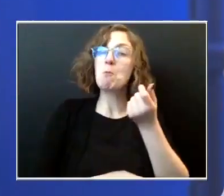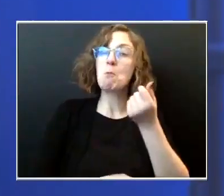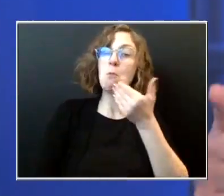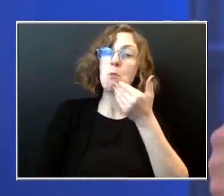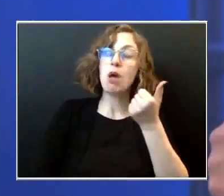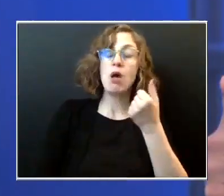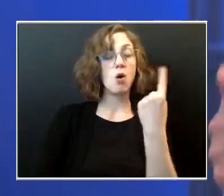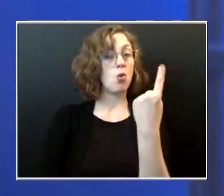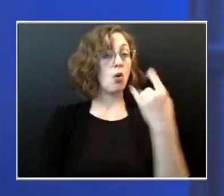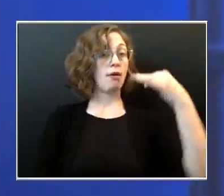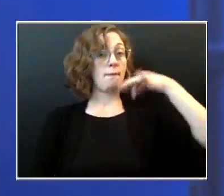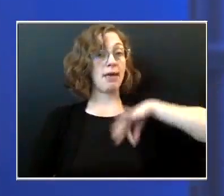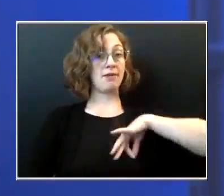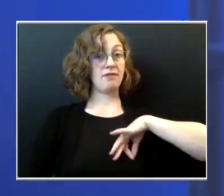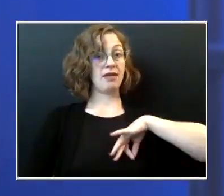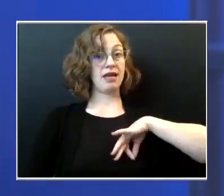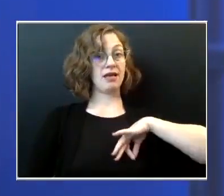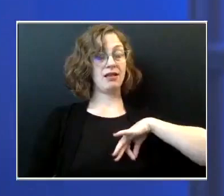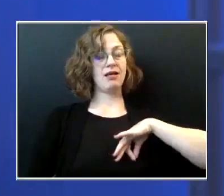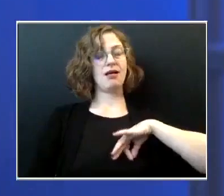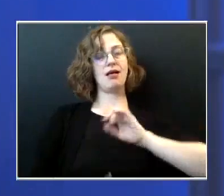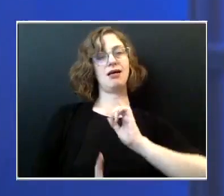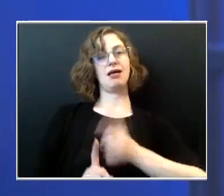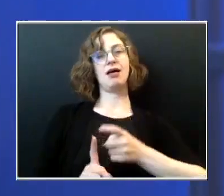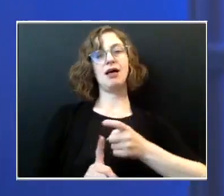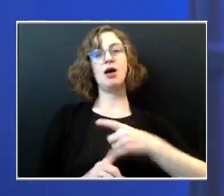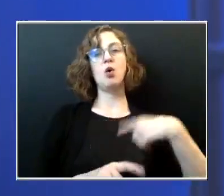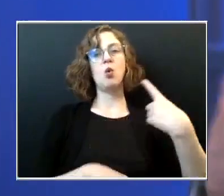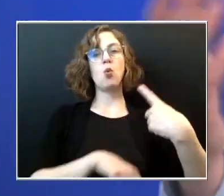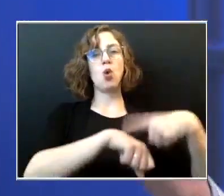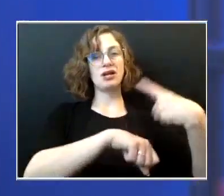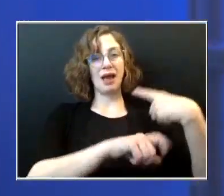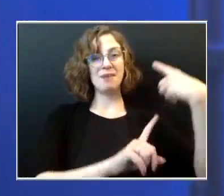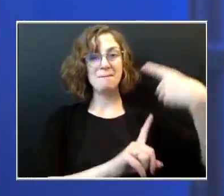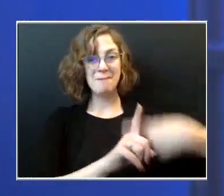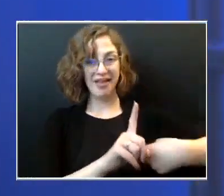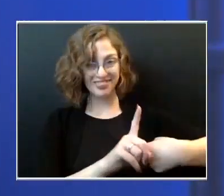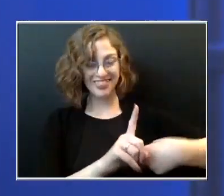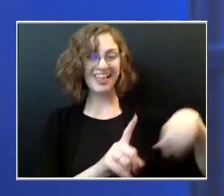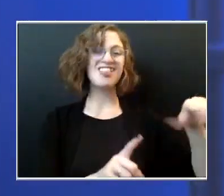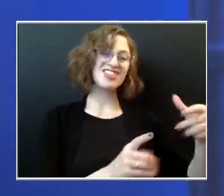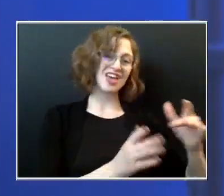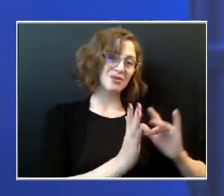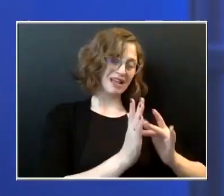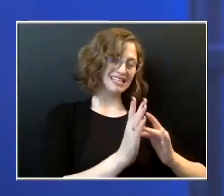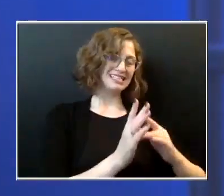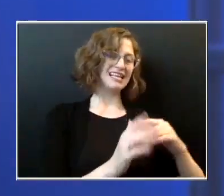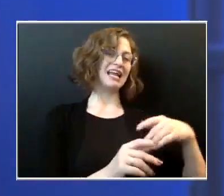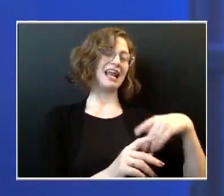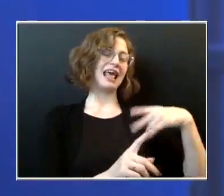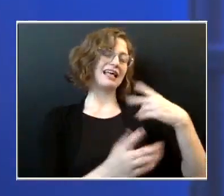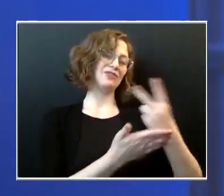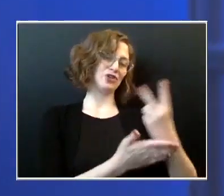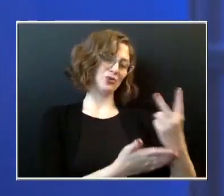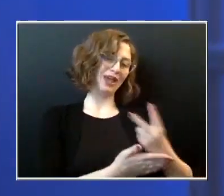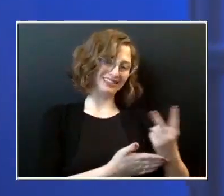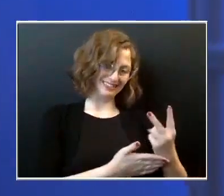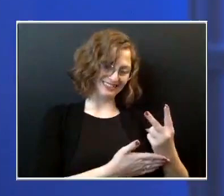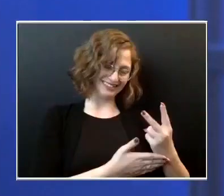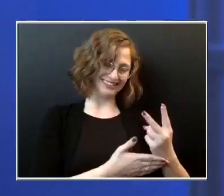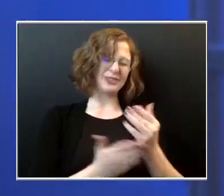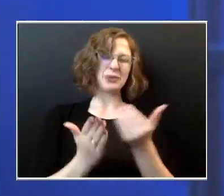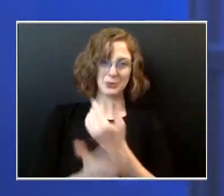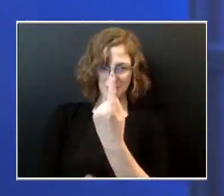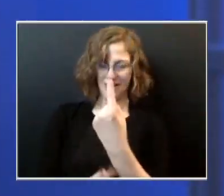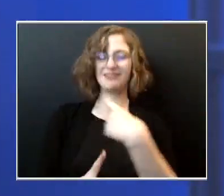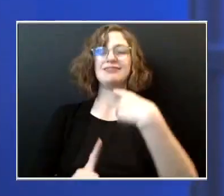every month as opposed to every 2 weeks. Versus the Leqembi's every 2 weeks, and this is every month. And so, there may